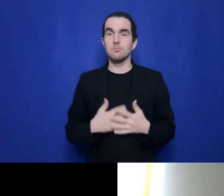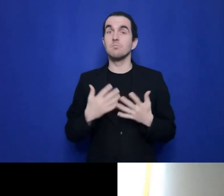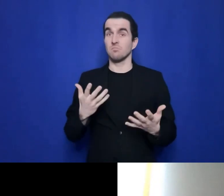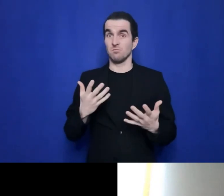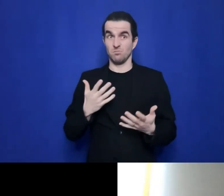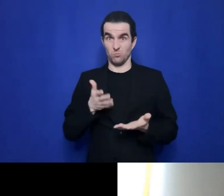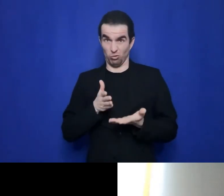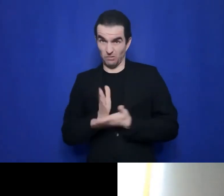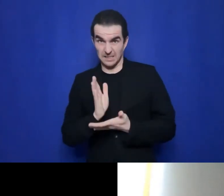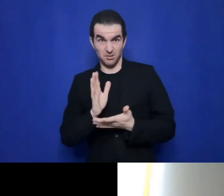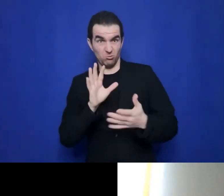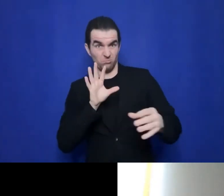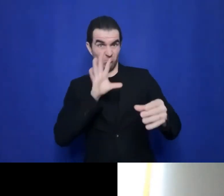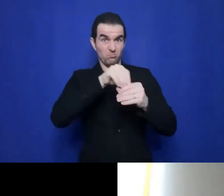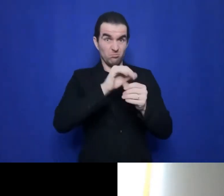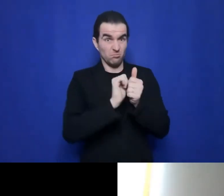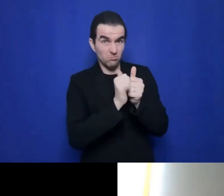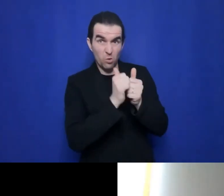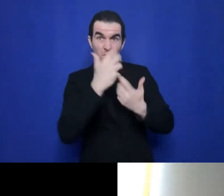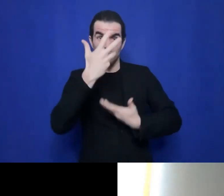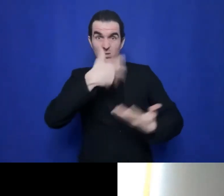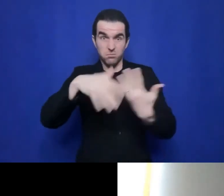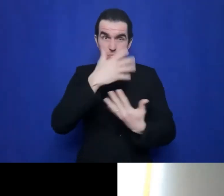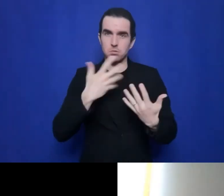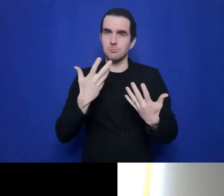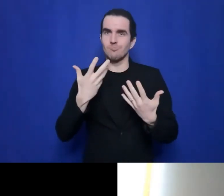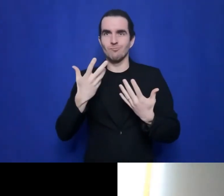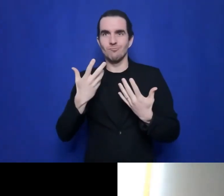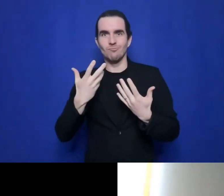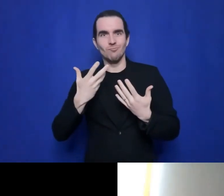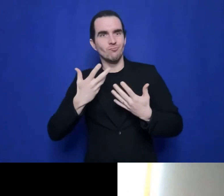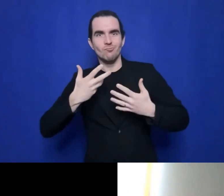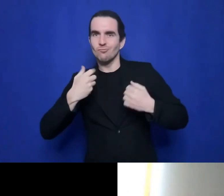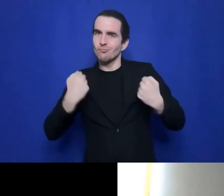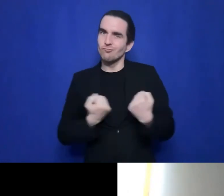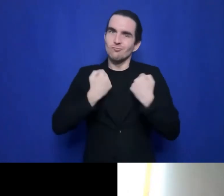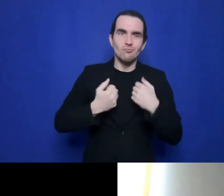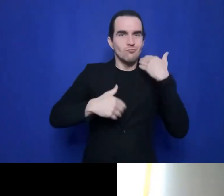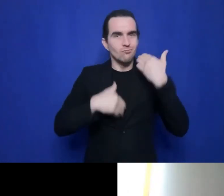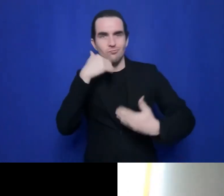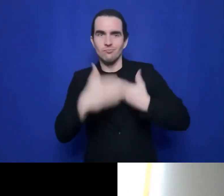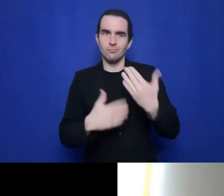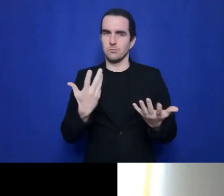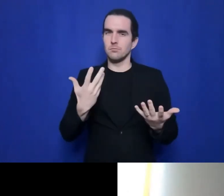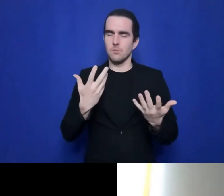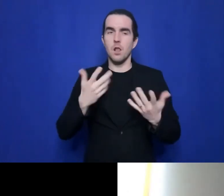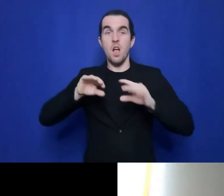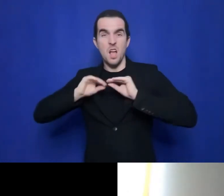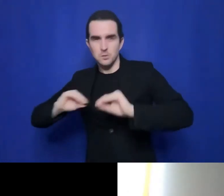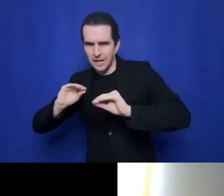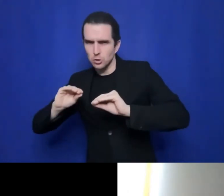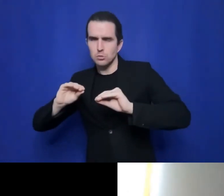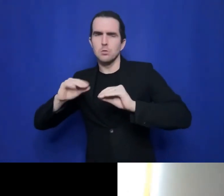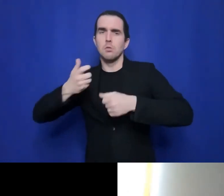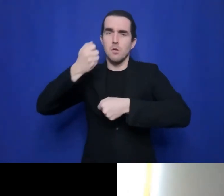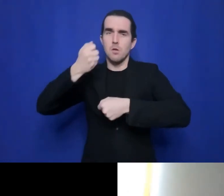employment, it's also very important the right to recreation, and recreation for everyone. We are not a segregated society. We